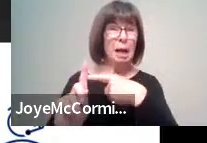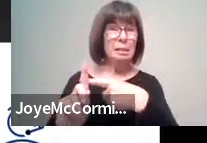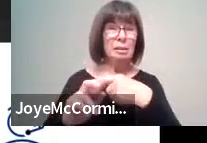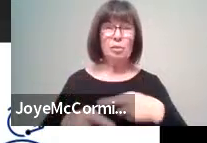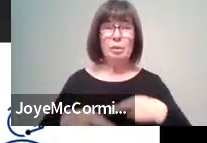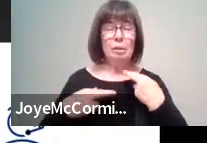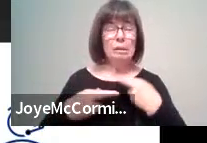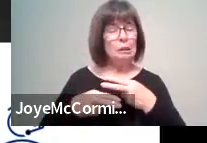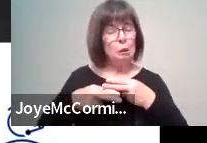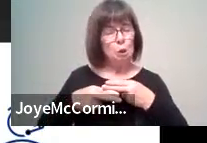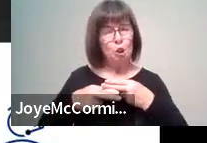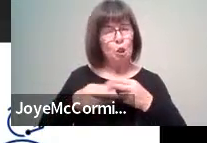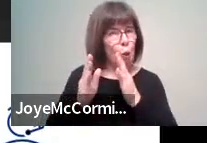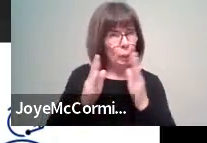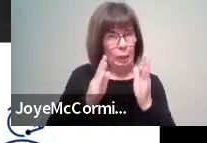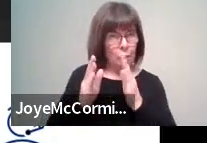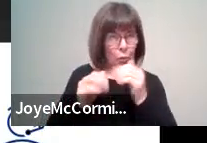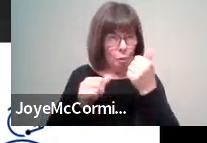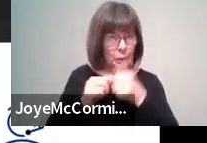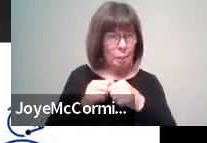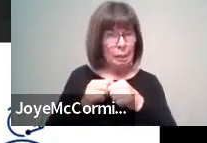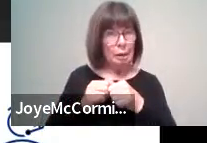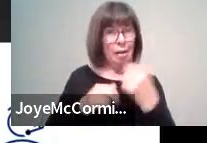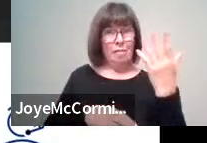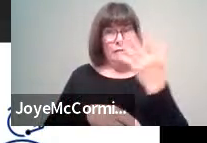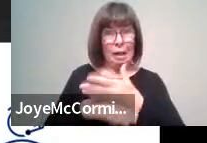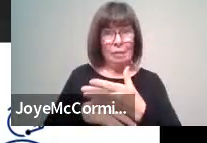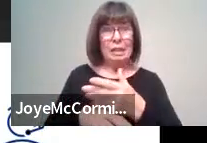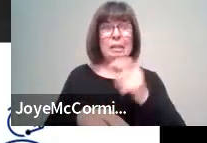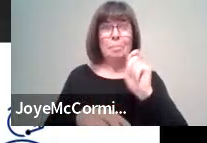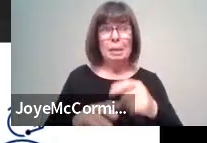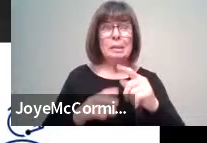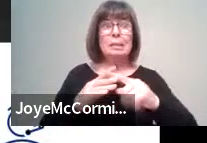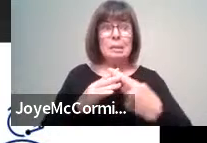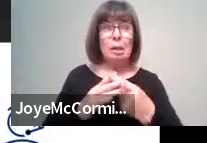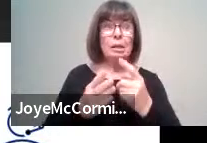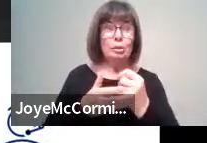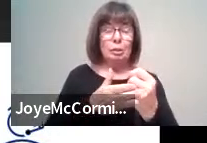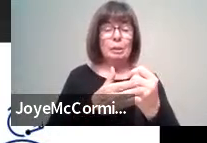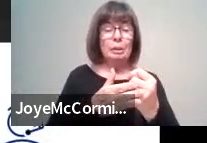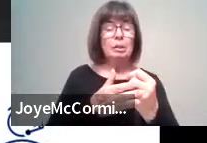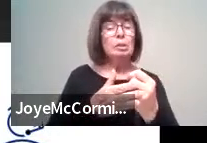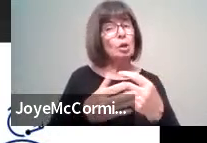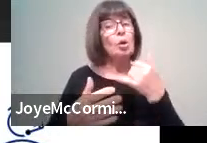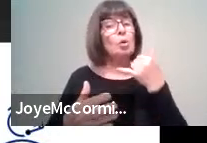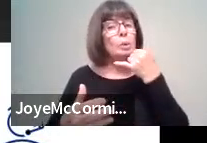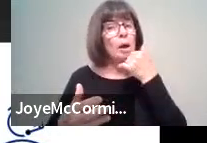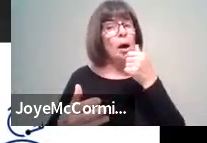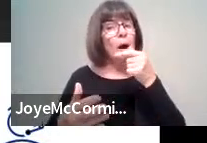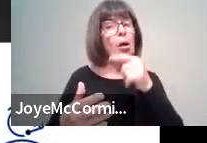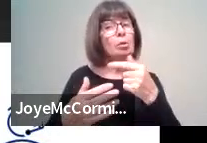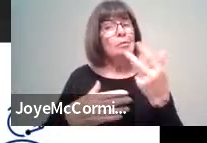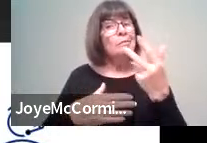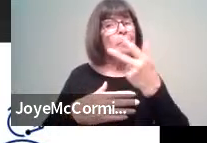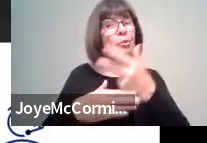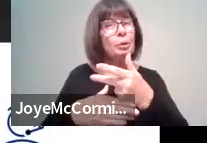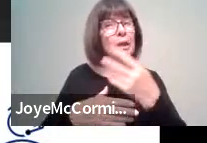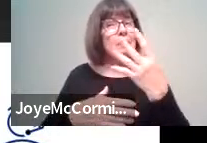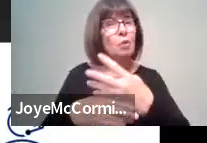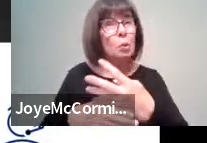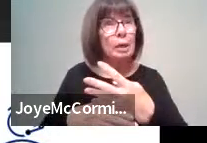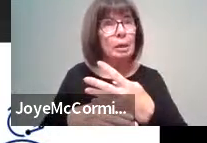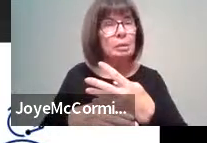short treatment window. If you remember, it's within 5 days they need to start the treatment. So we call people who are within the 3 to 4